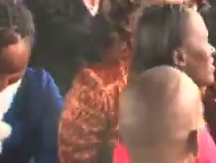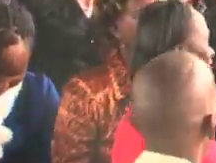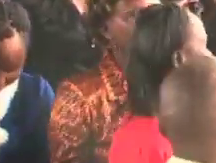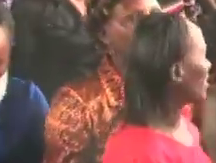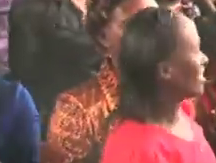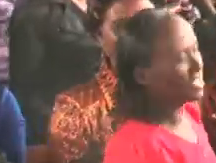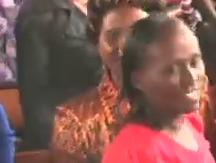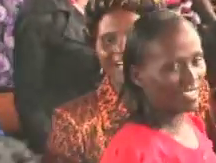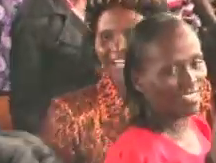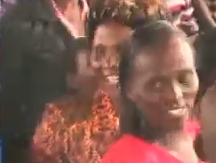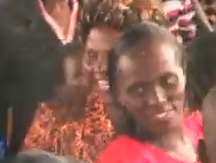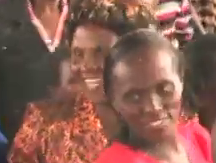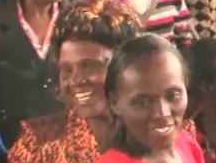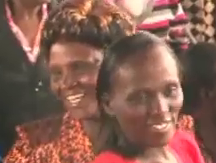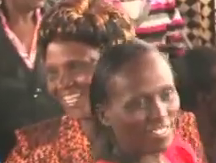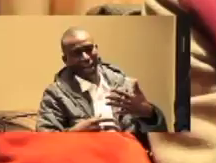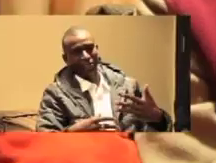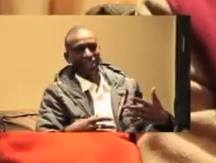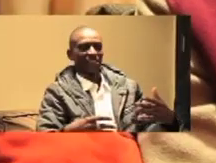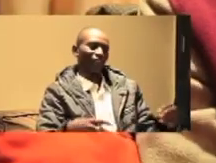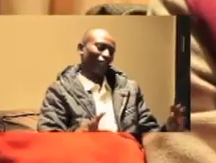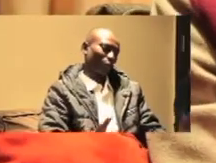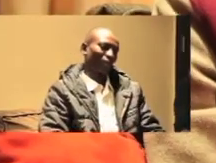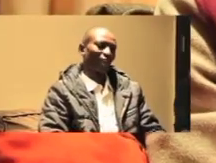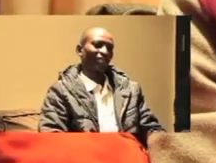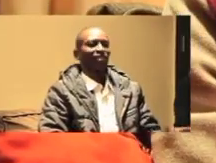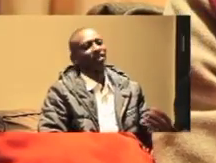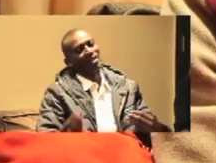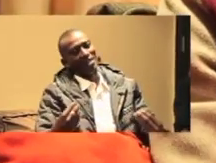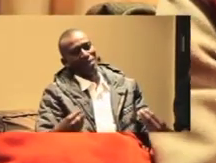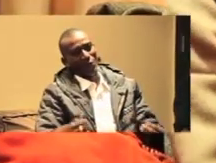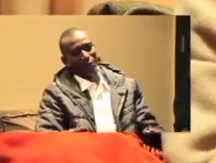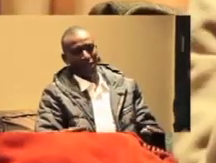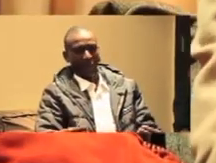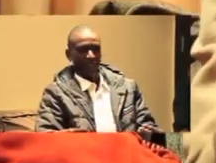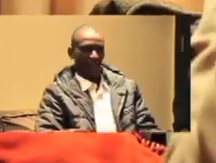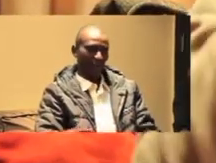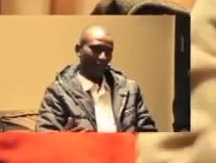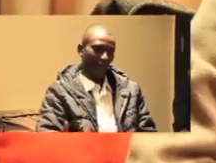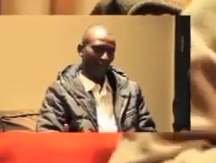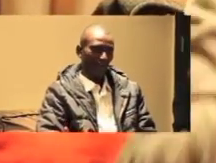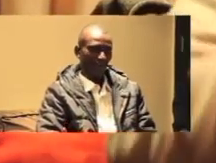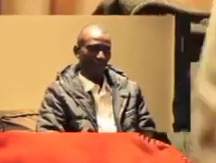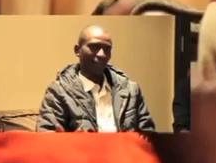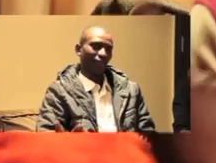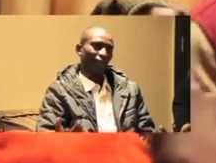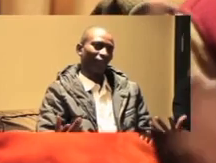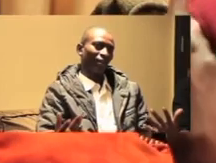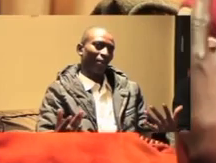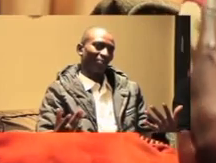round. And then later, after dancing, we sat where we got some food.